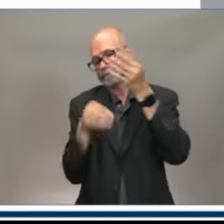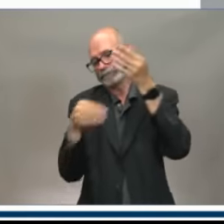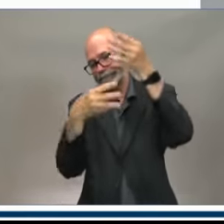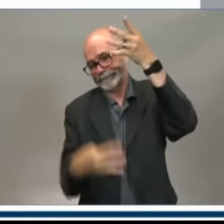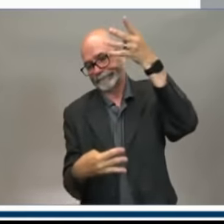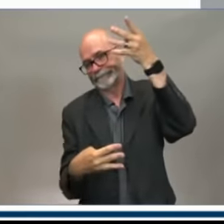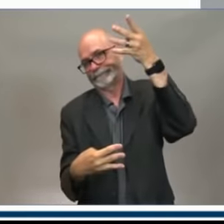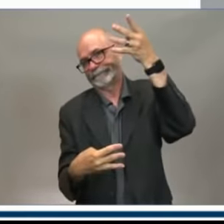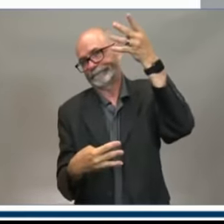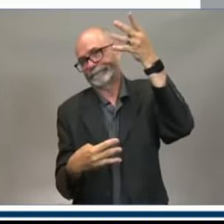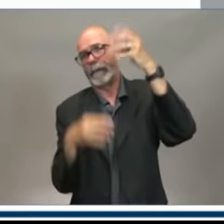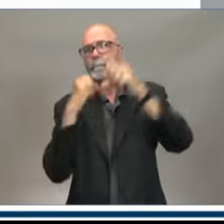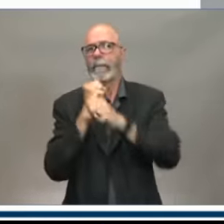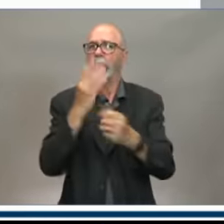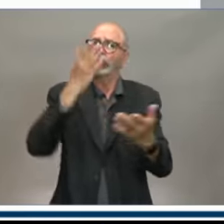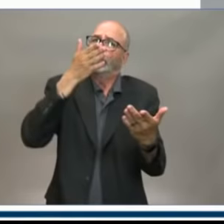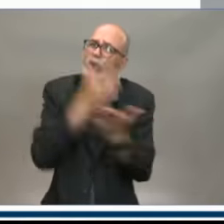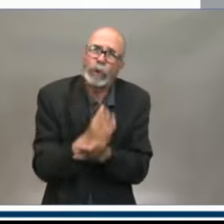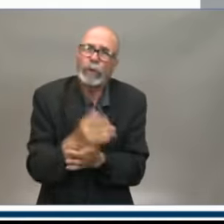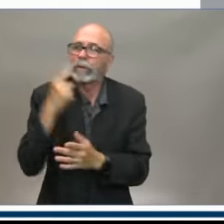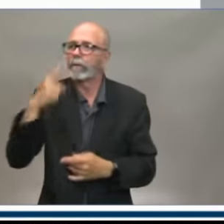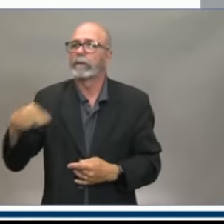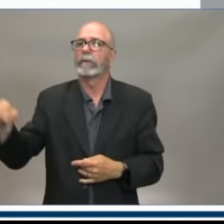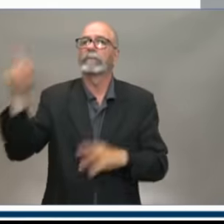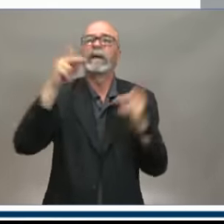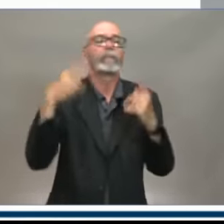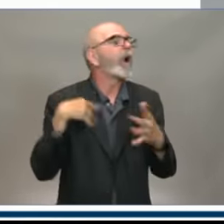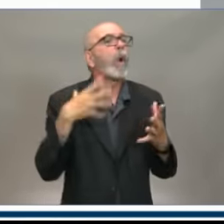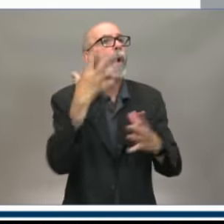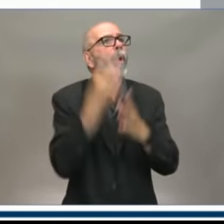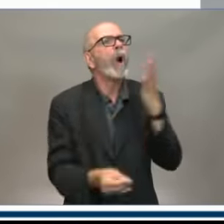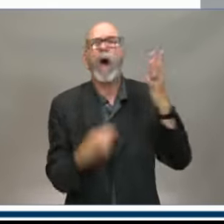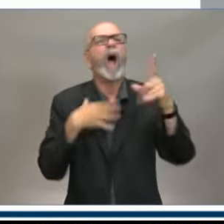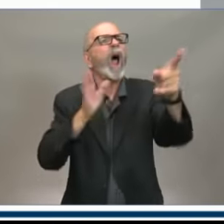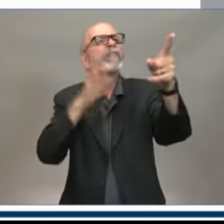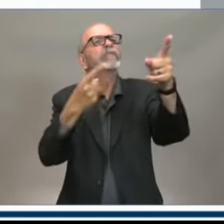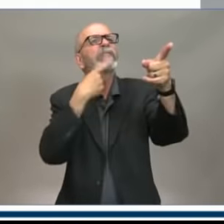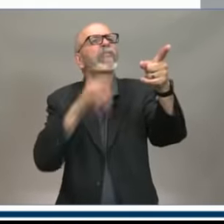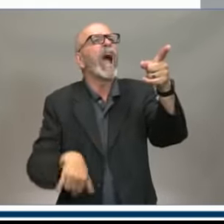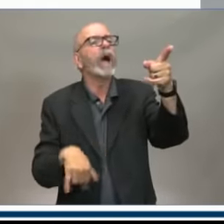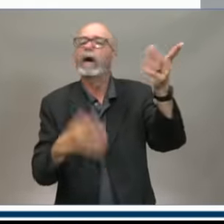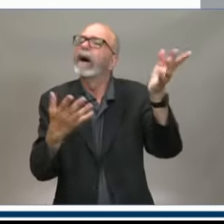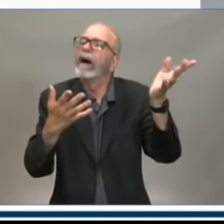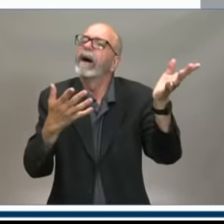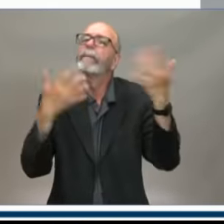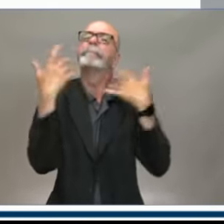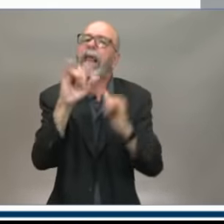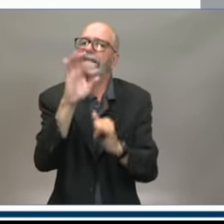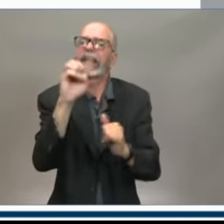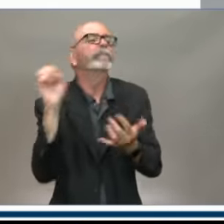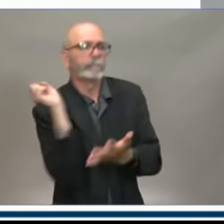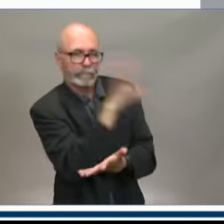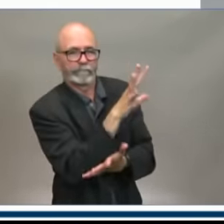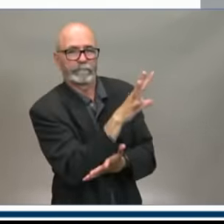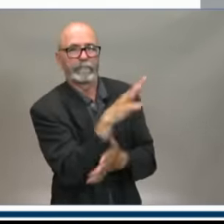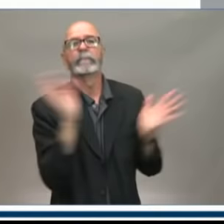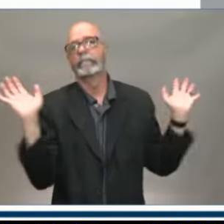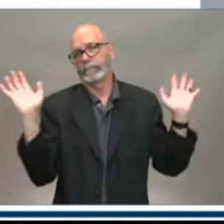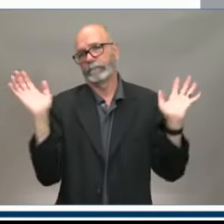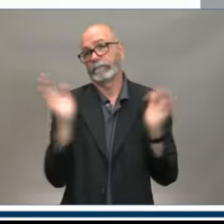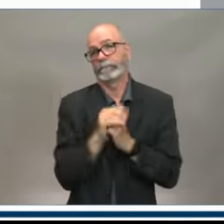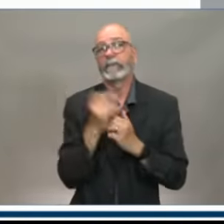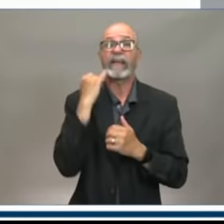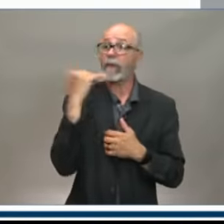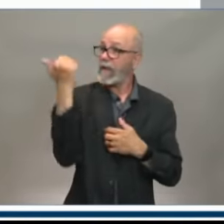miss anybody. And so having this very broad list is important at this time. The likelihood of anybody who with those symptoms of